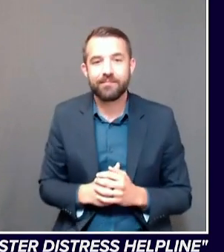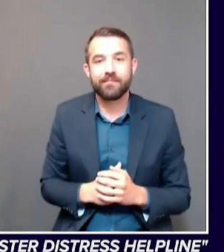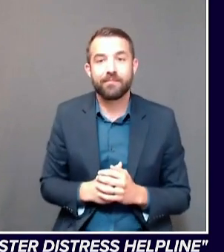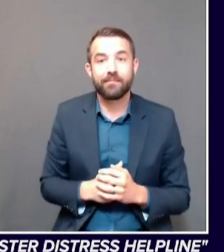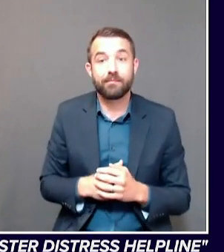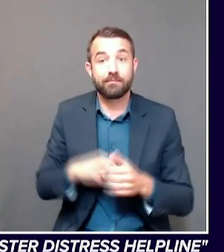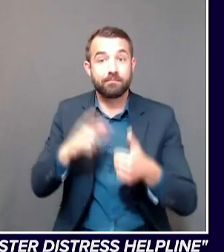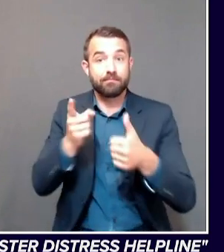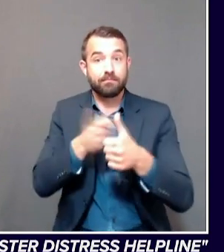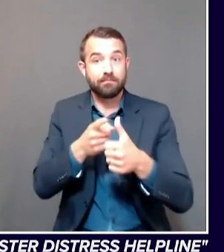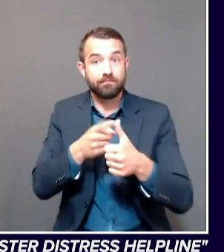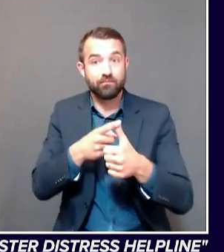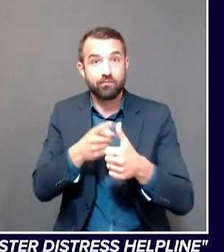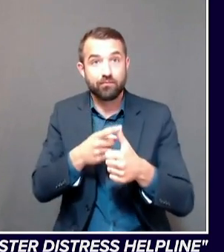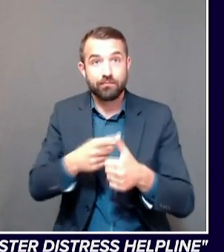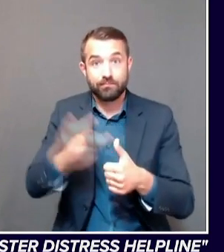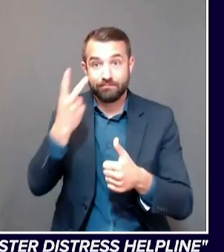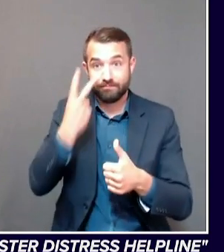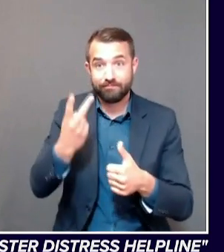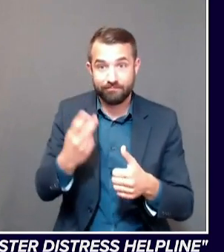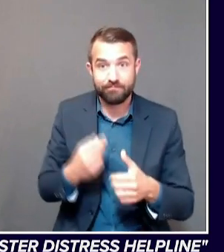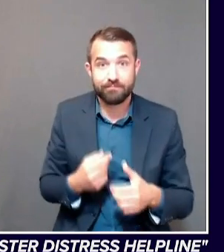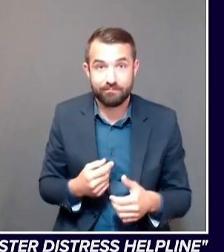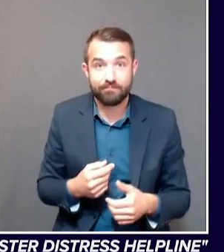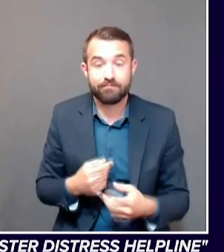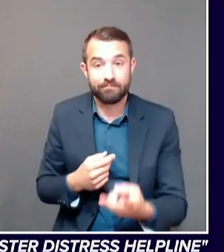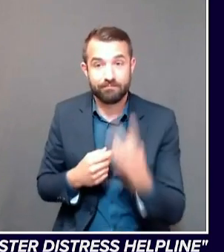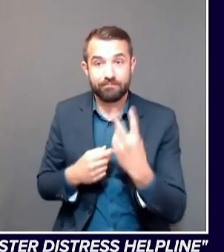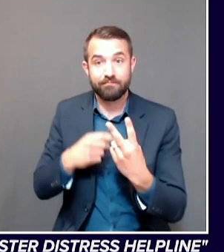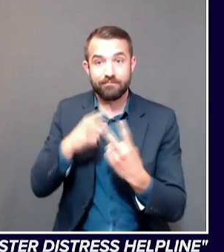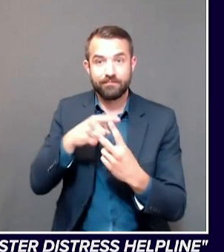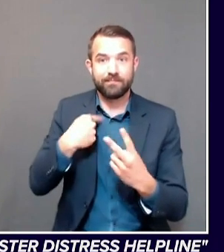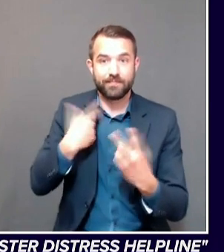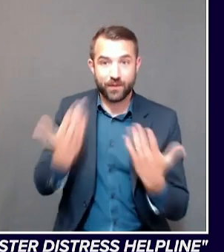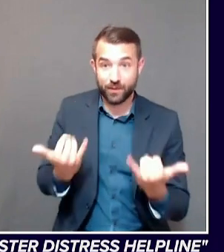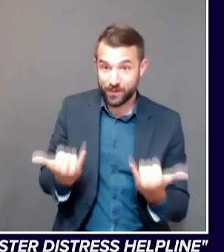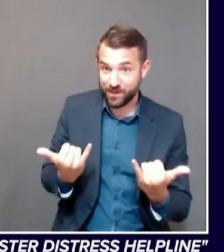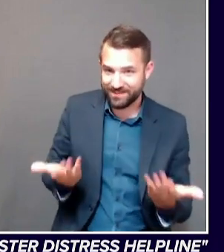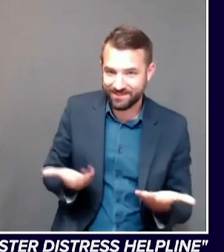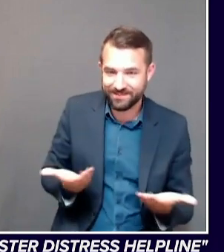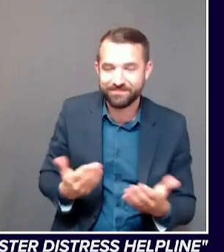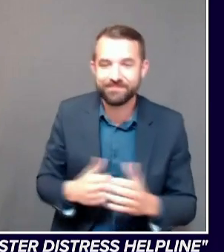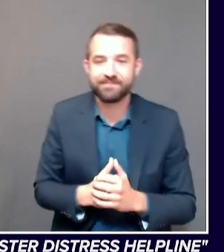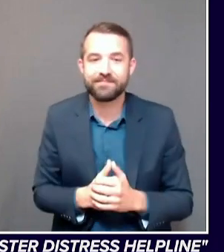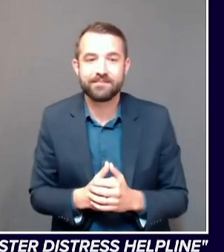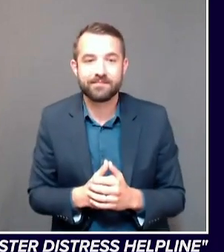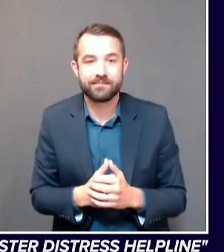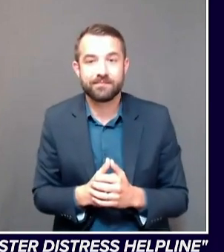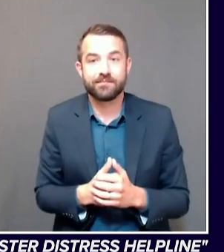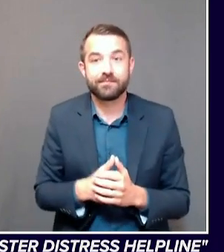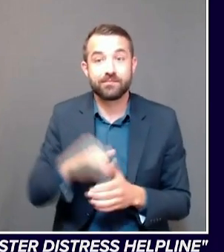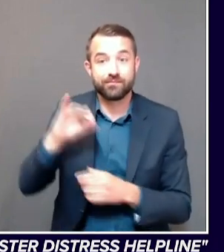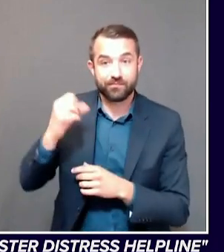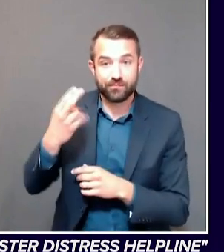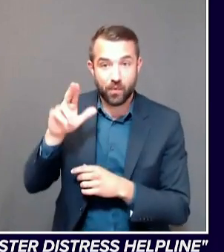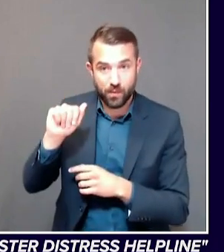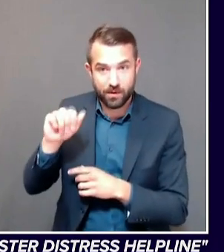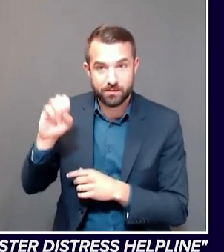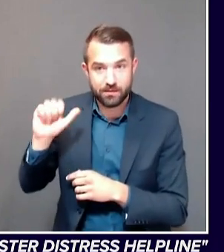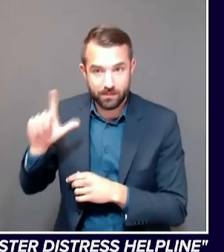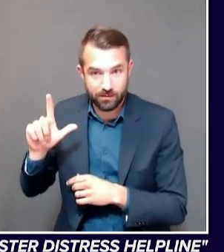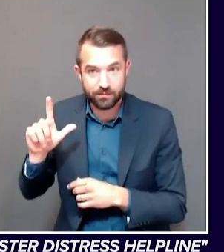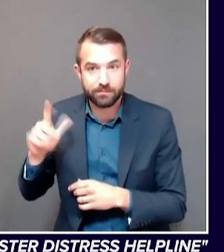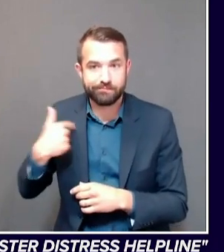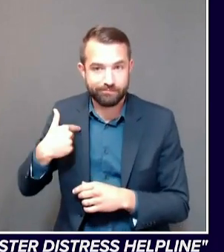you see every single day, including one who's with us here right now. Those two folks are Joshua Seal, who's